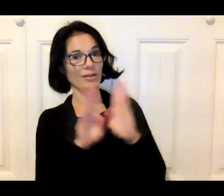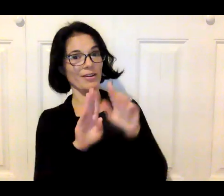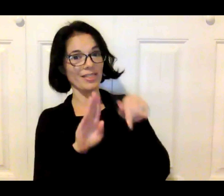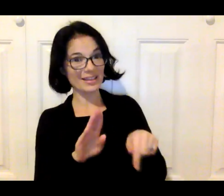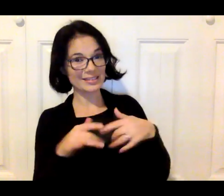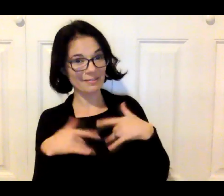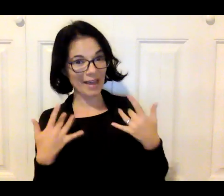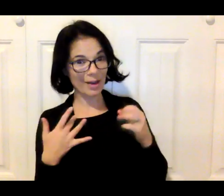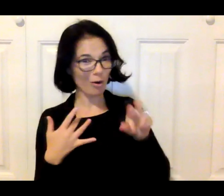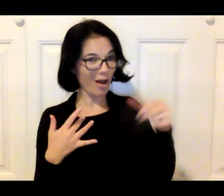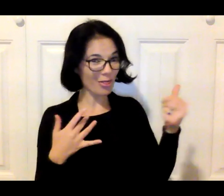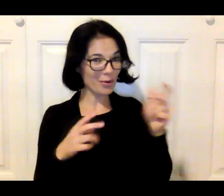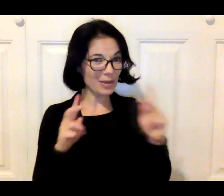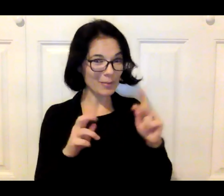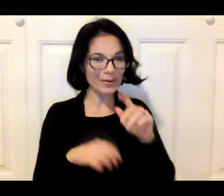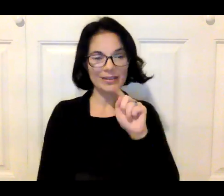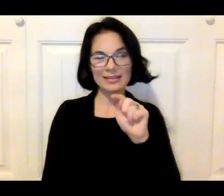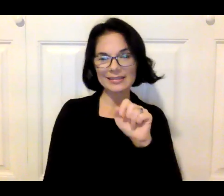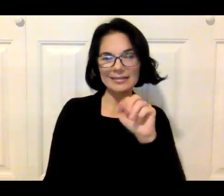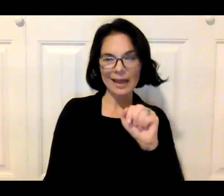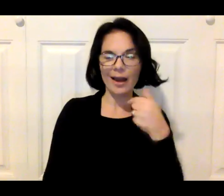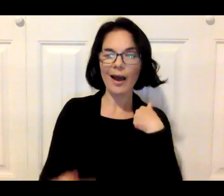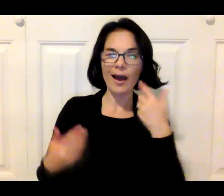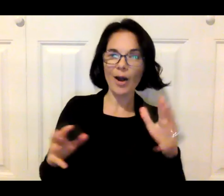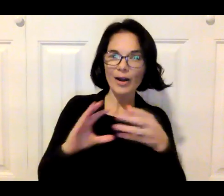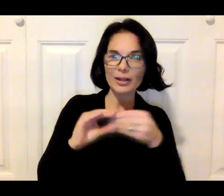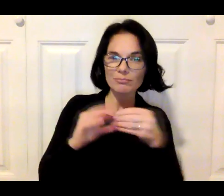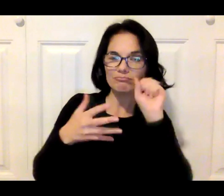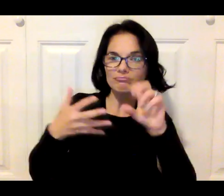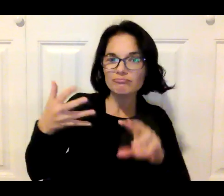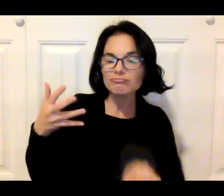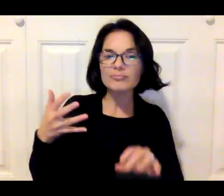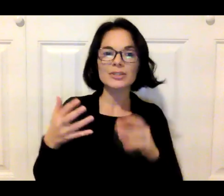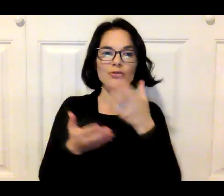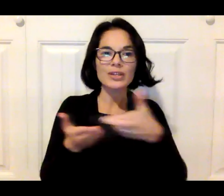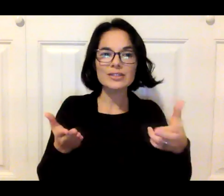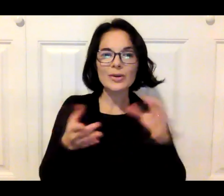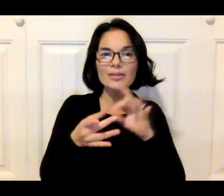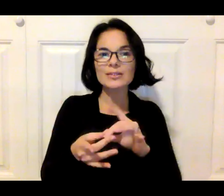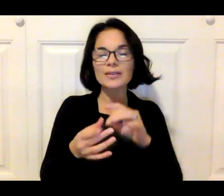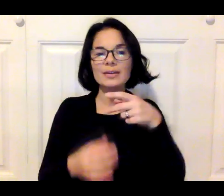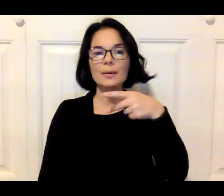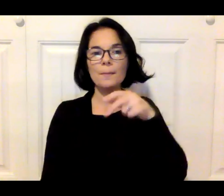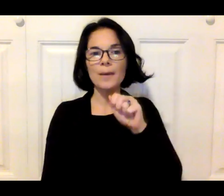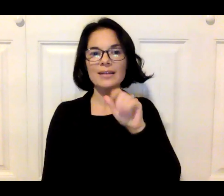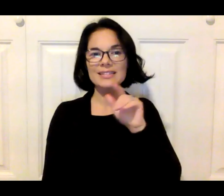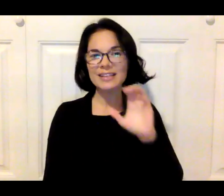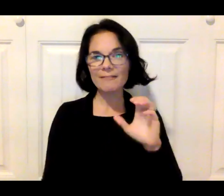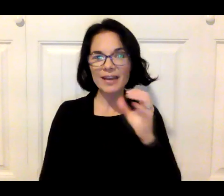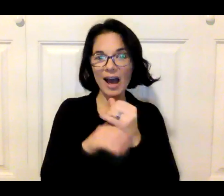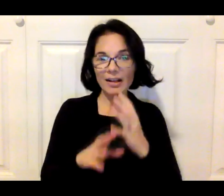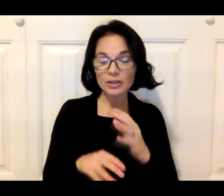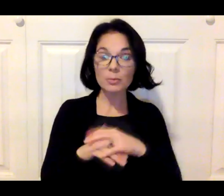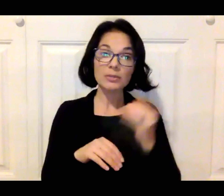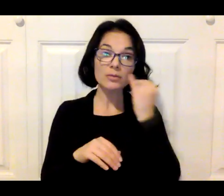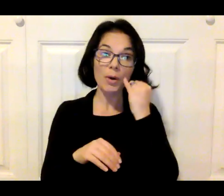panelists? Yeah, just, I know we shared some of the Pacific Islander resources, but also if there are other ethnic community members out there on the call or the